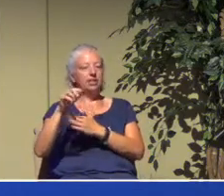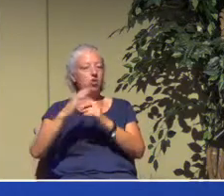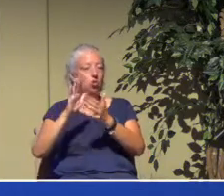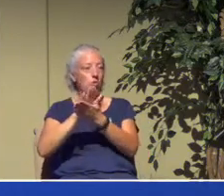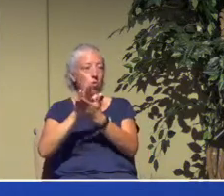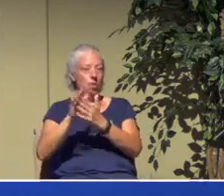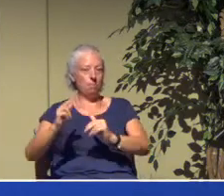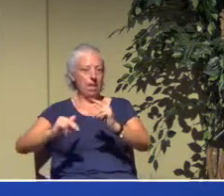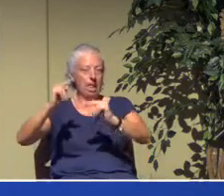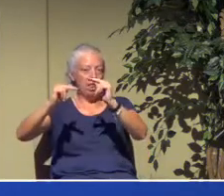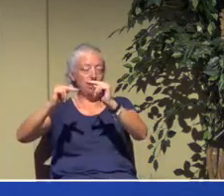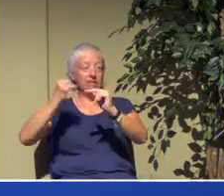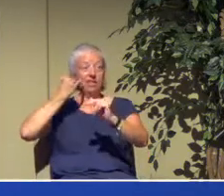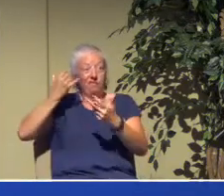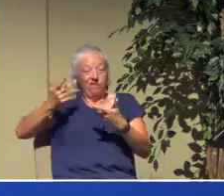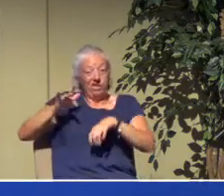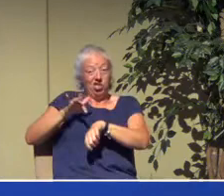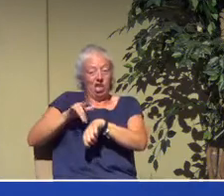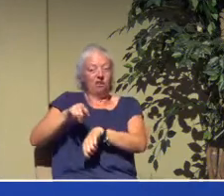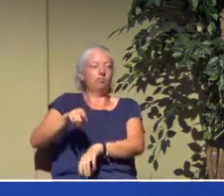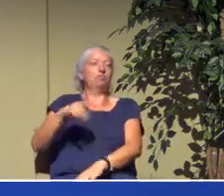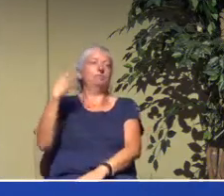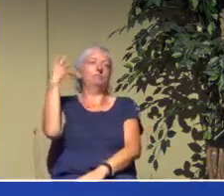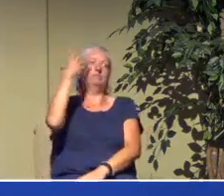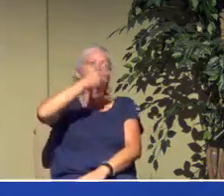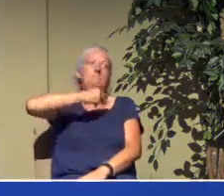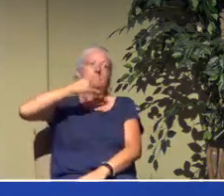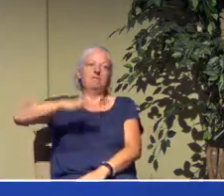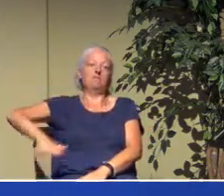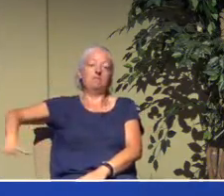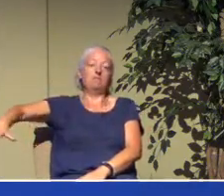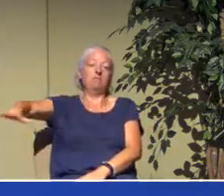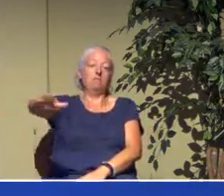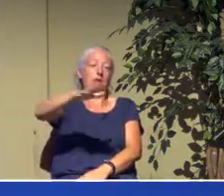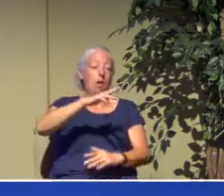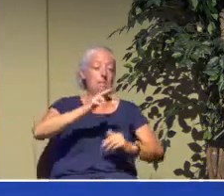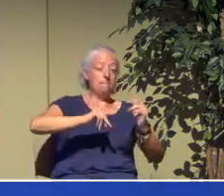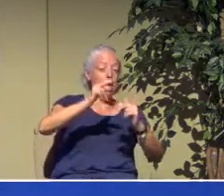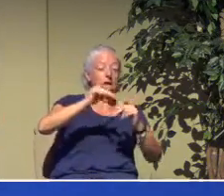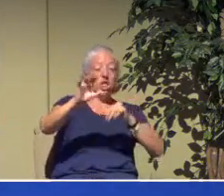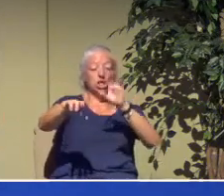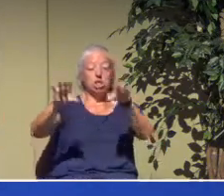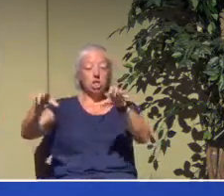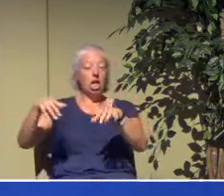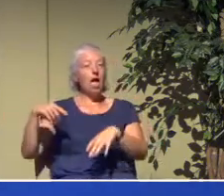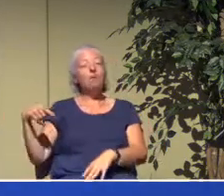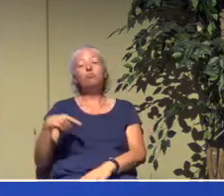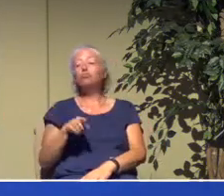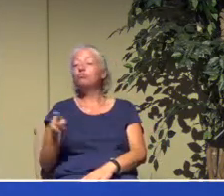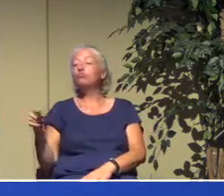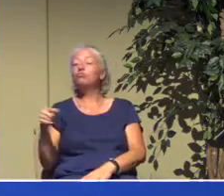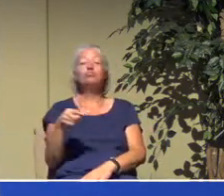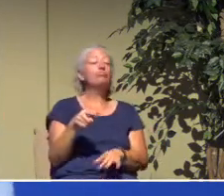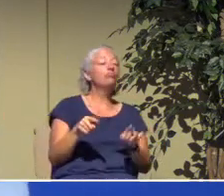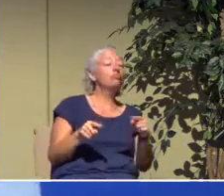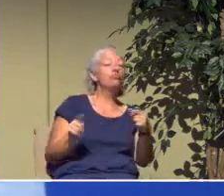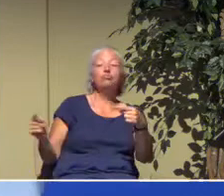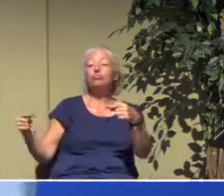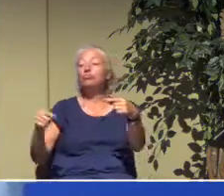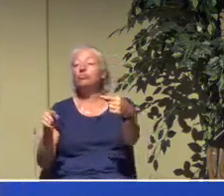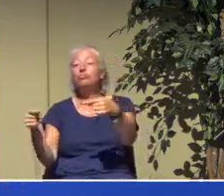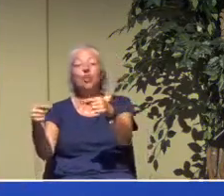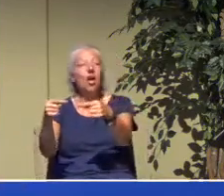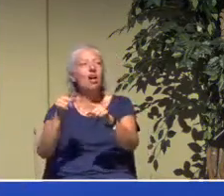is a beautiful campus. You know, there are buildings and these meandering paths that lead to the buildings and